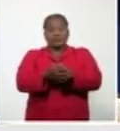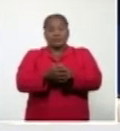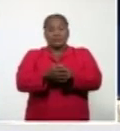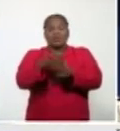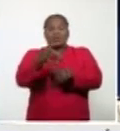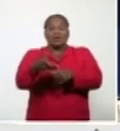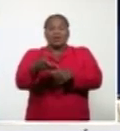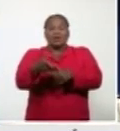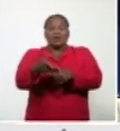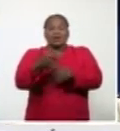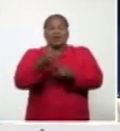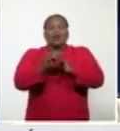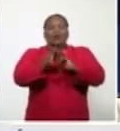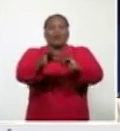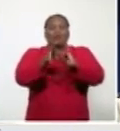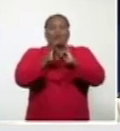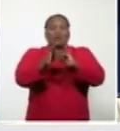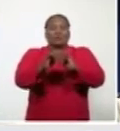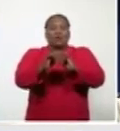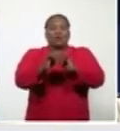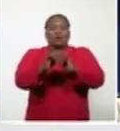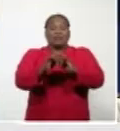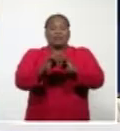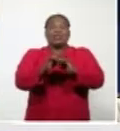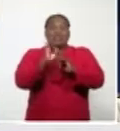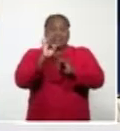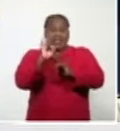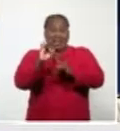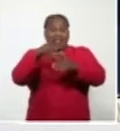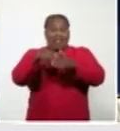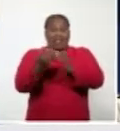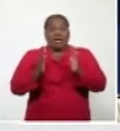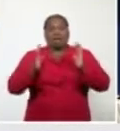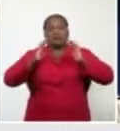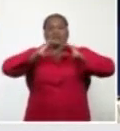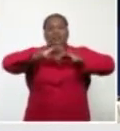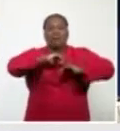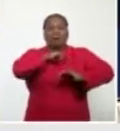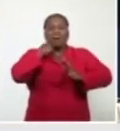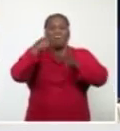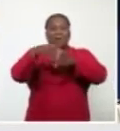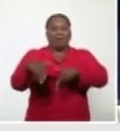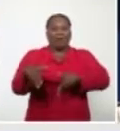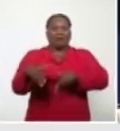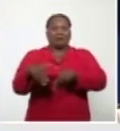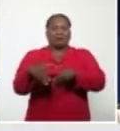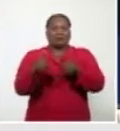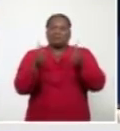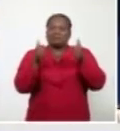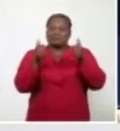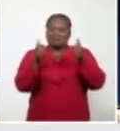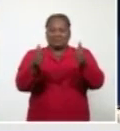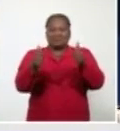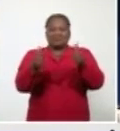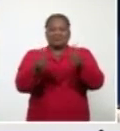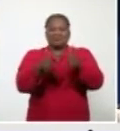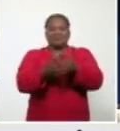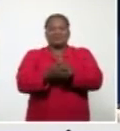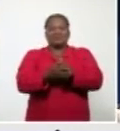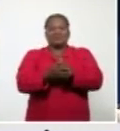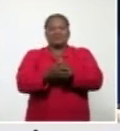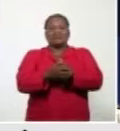daily audience. We begin this briefing today with the good news that we